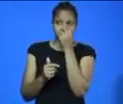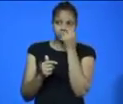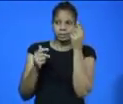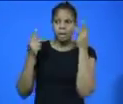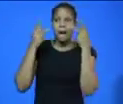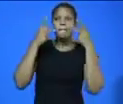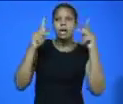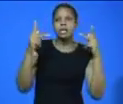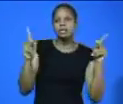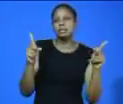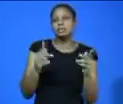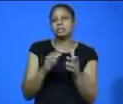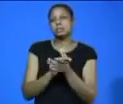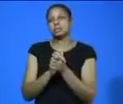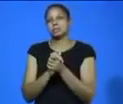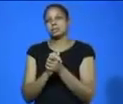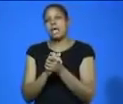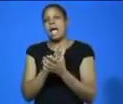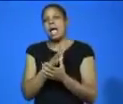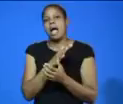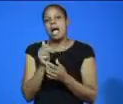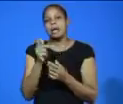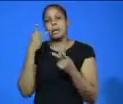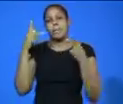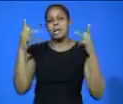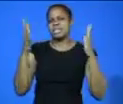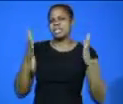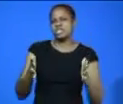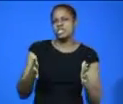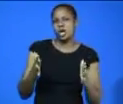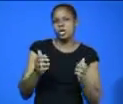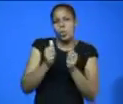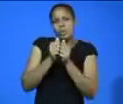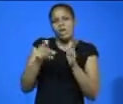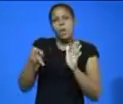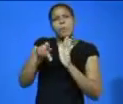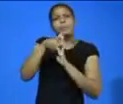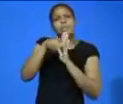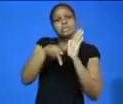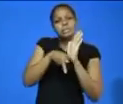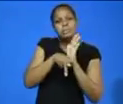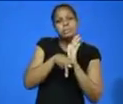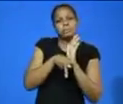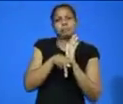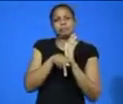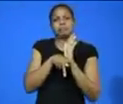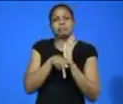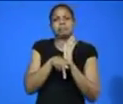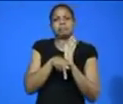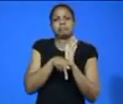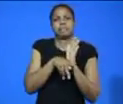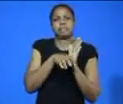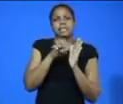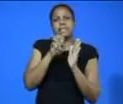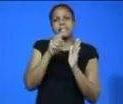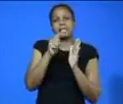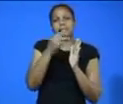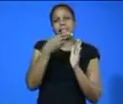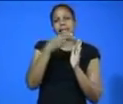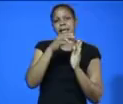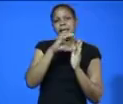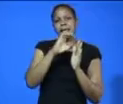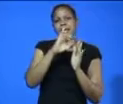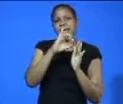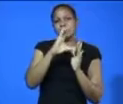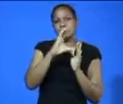politics and politicians without principle, ethics, and biblical